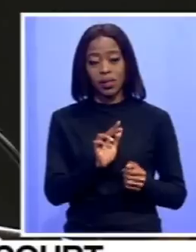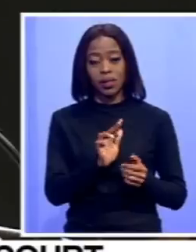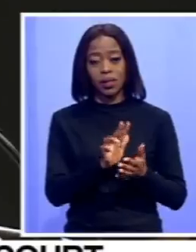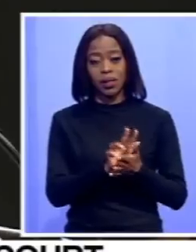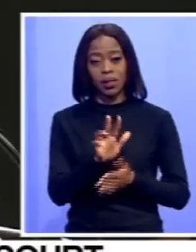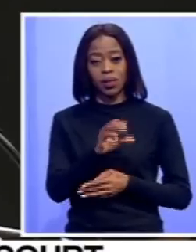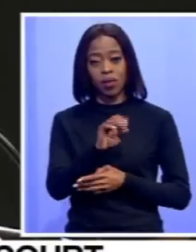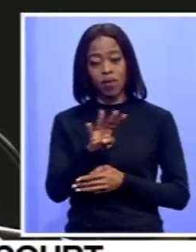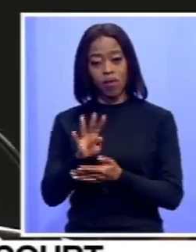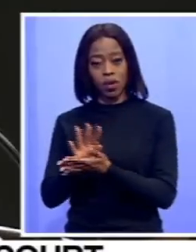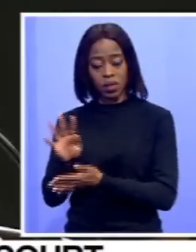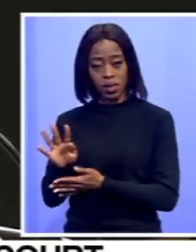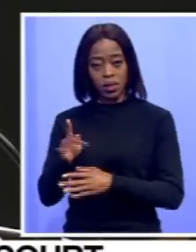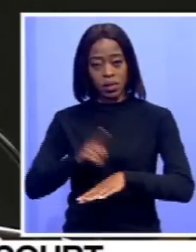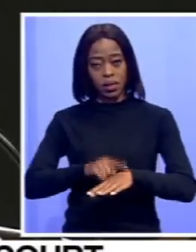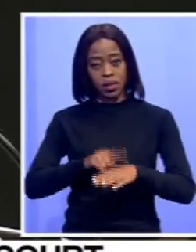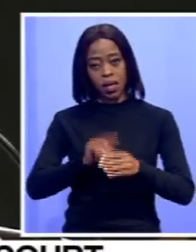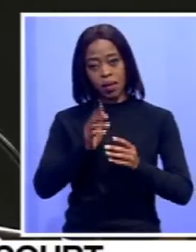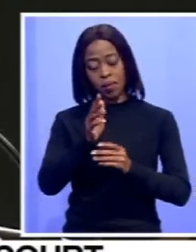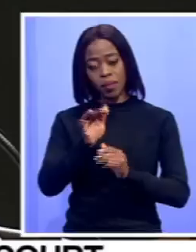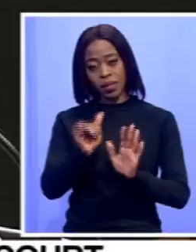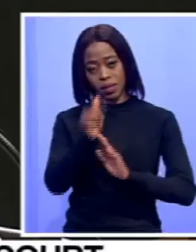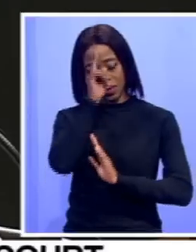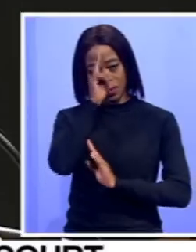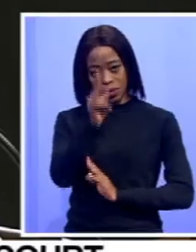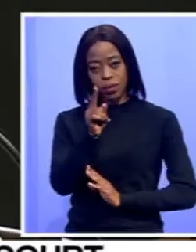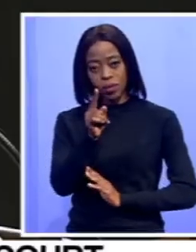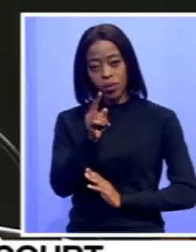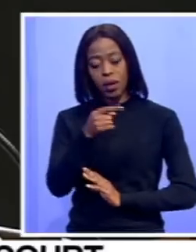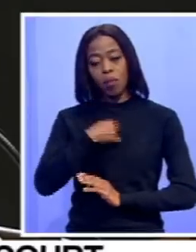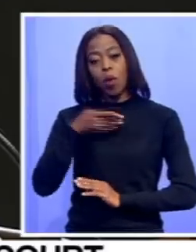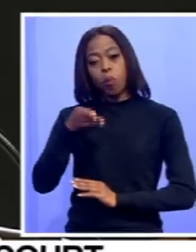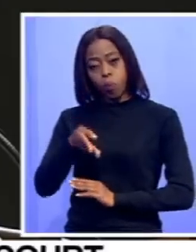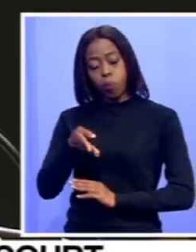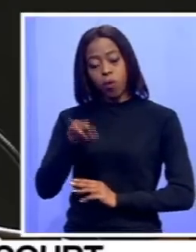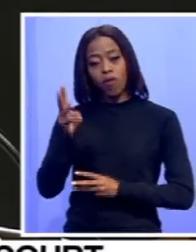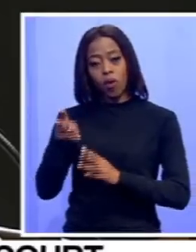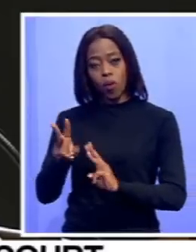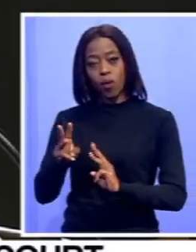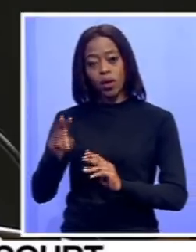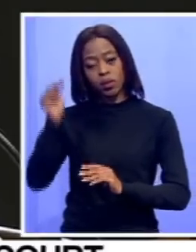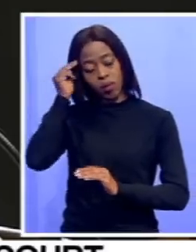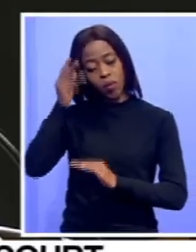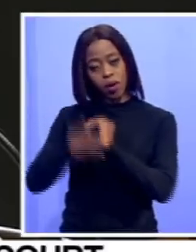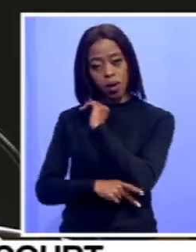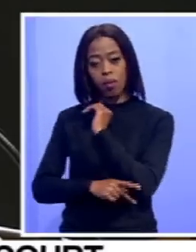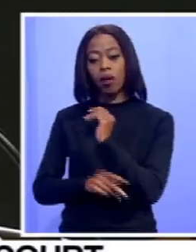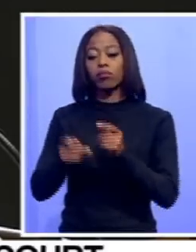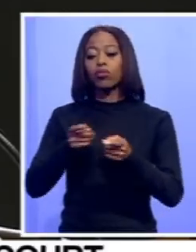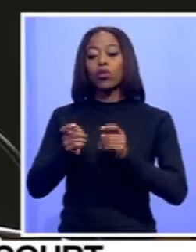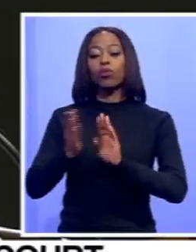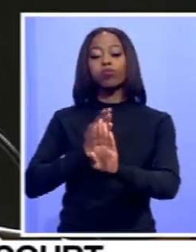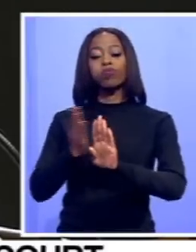18/04/14 at about approximately 1600 hours, was posted there at the Fourways Memorial Park to control traffic and parking duties.